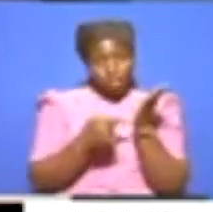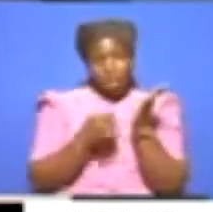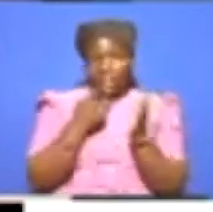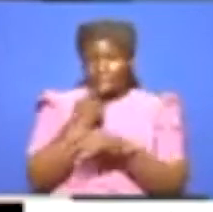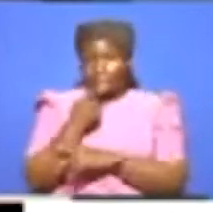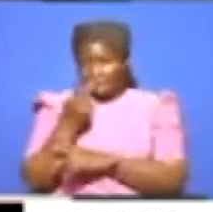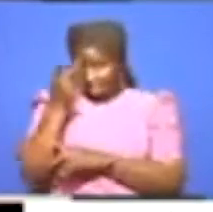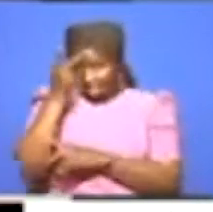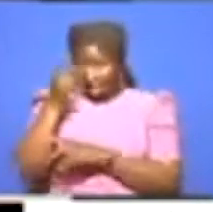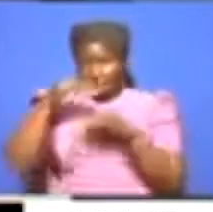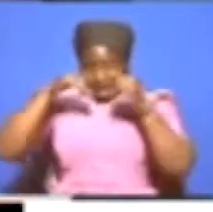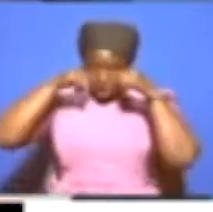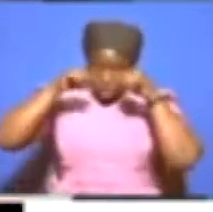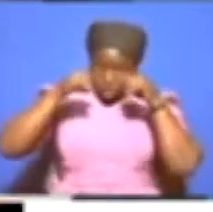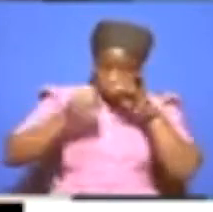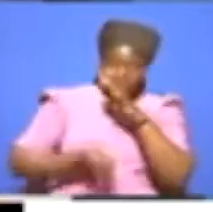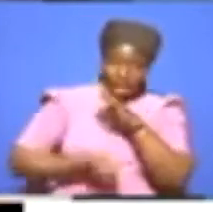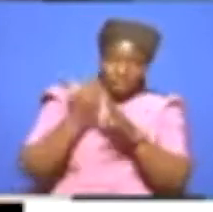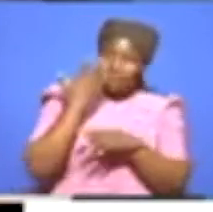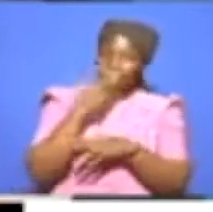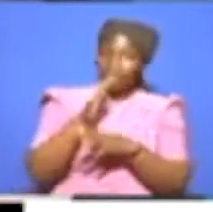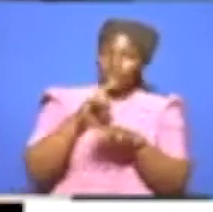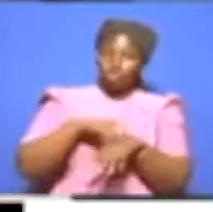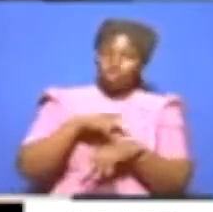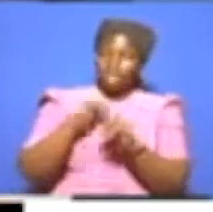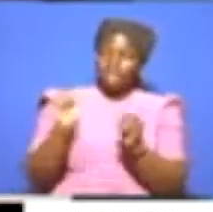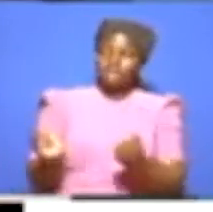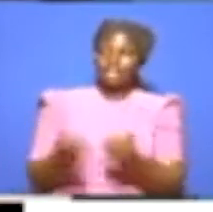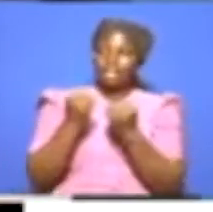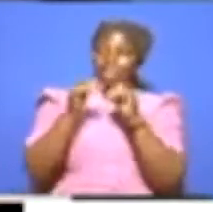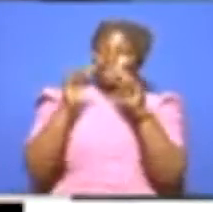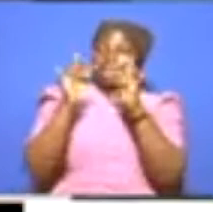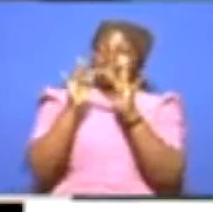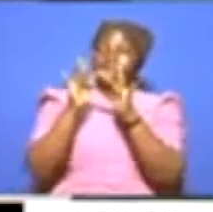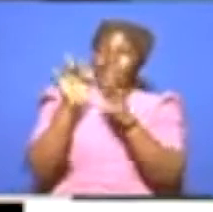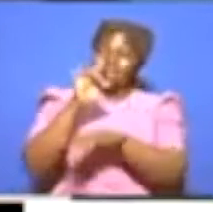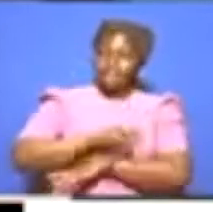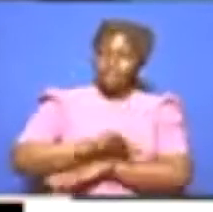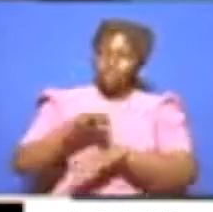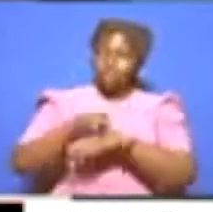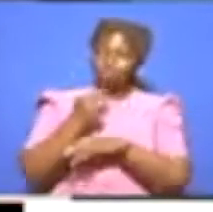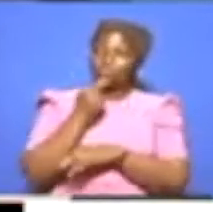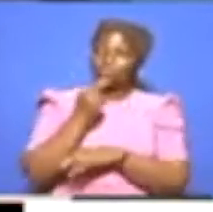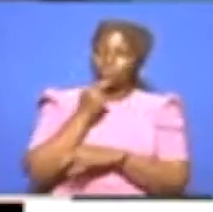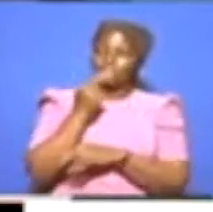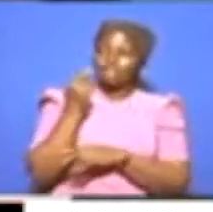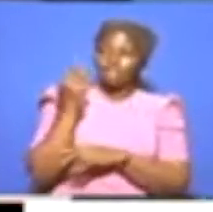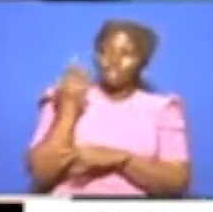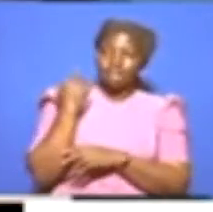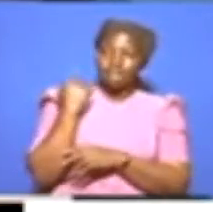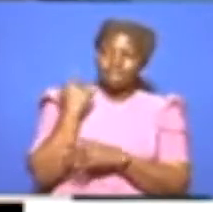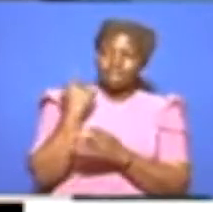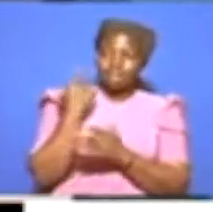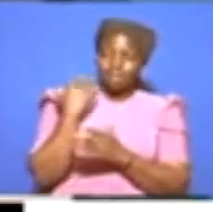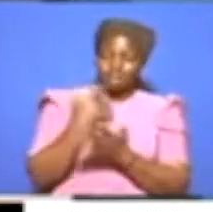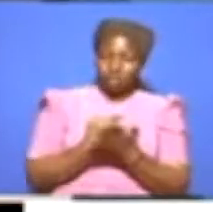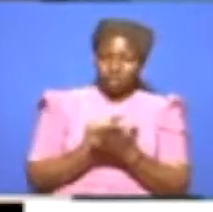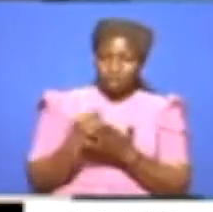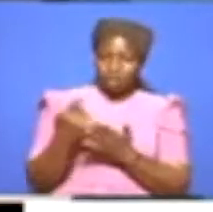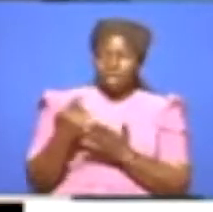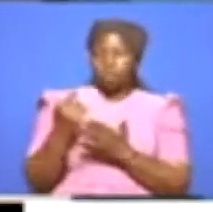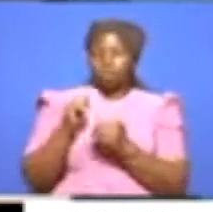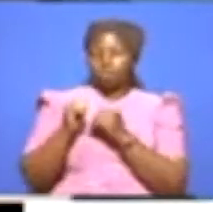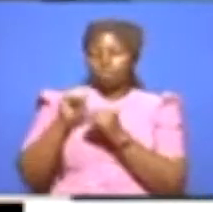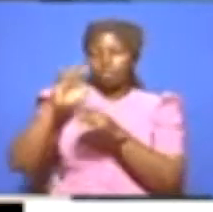launched during the Safer Internet Day on Tuesday this week, which was hosted by KFCB. And we also had trained teachers. So